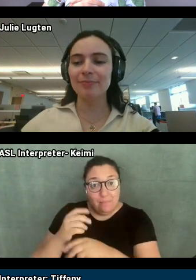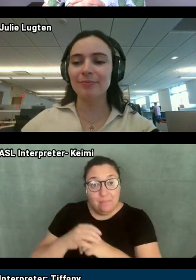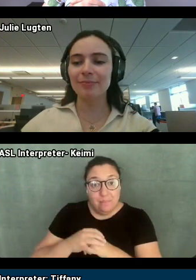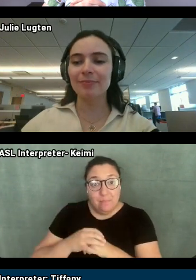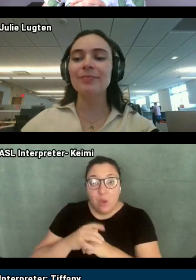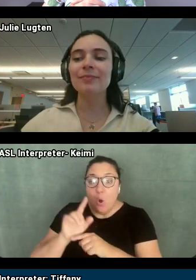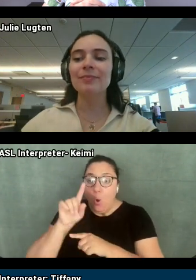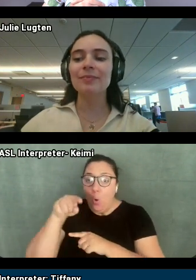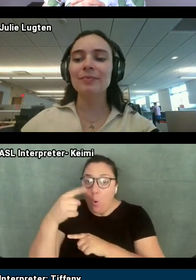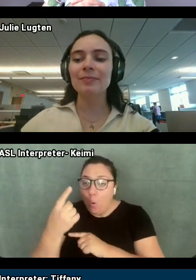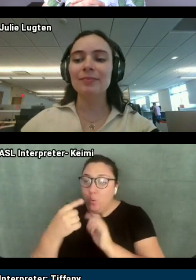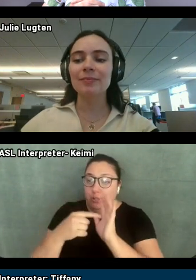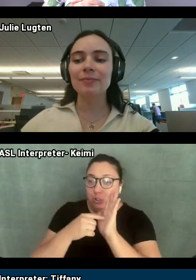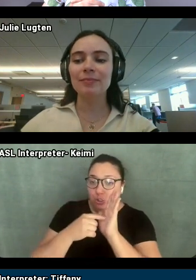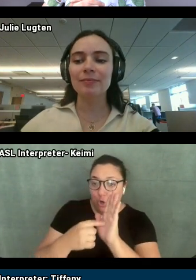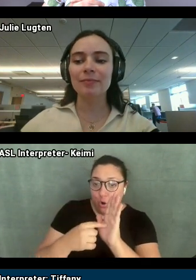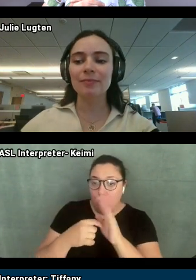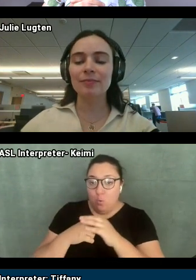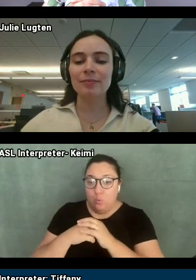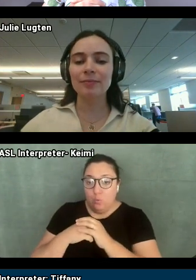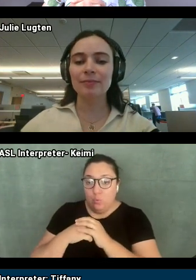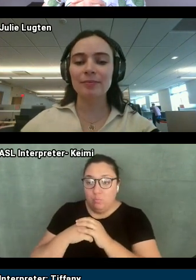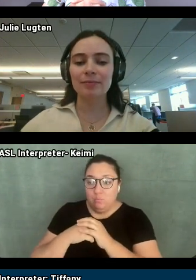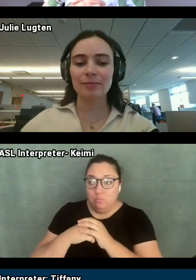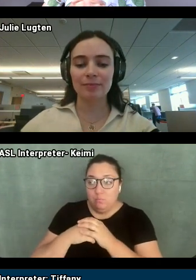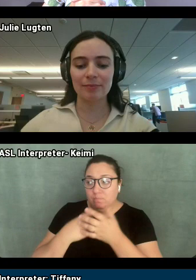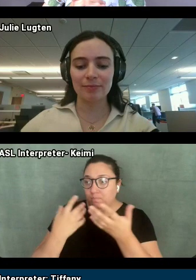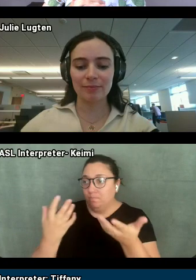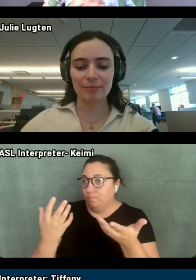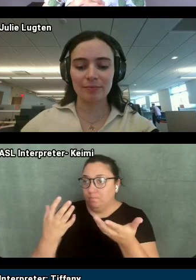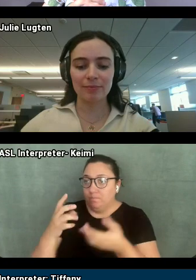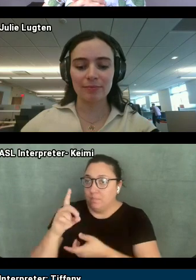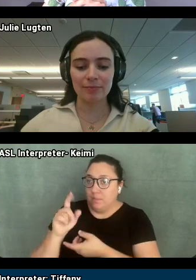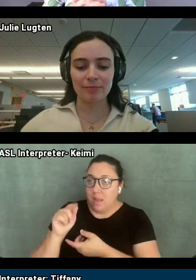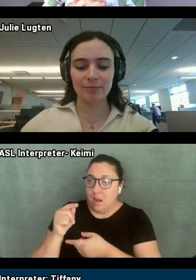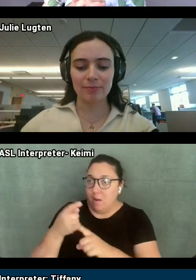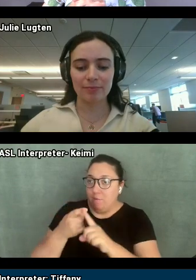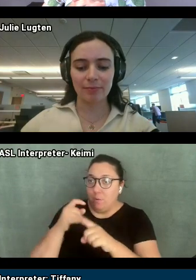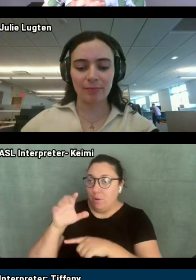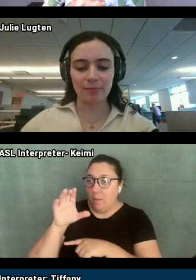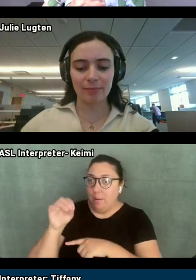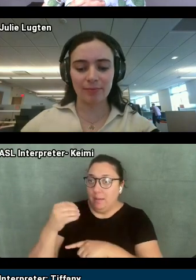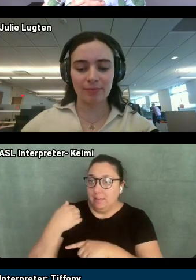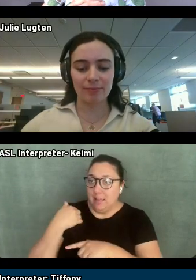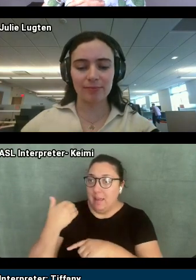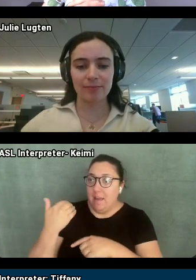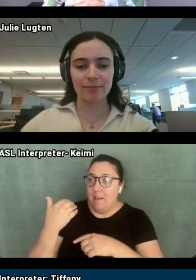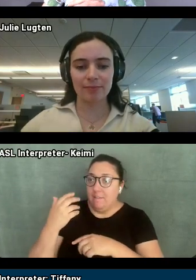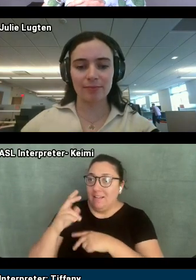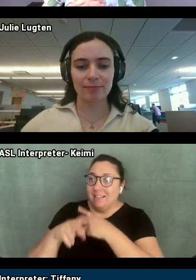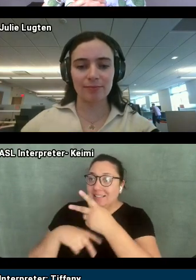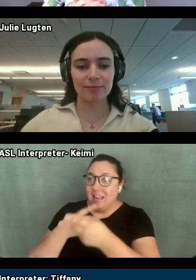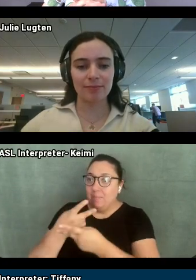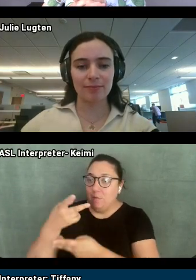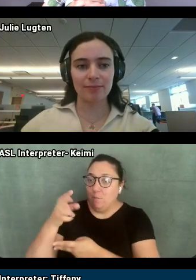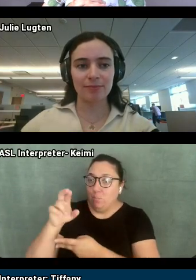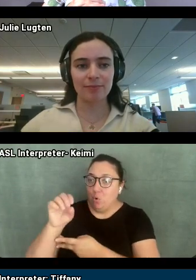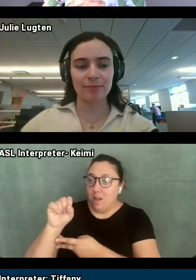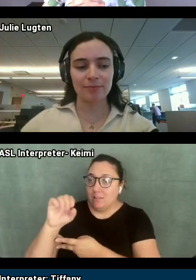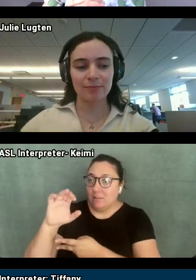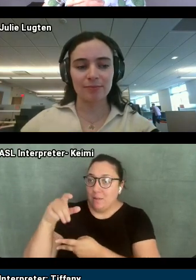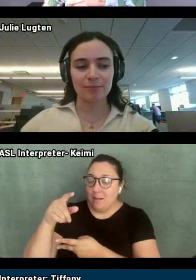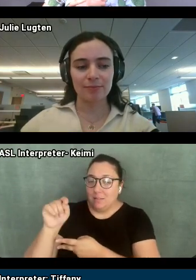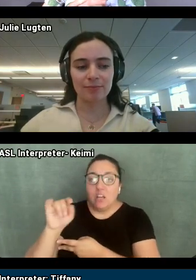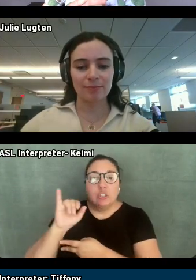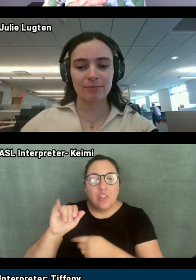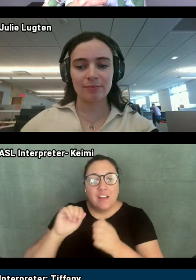show me data from companies that have a type of prospect. So this is how we can kind of